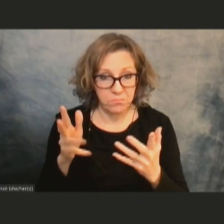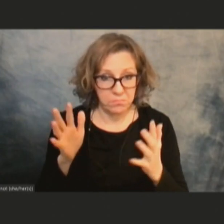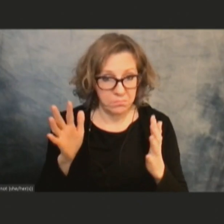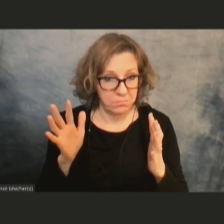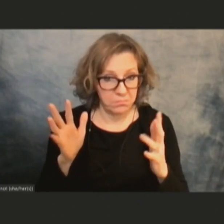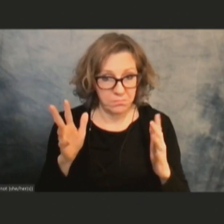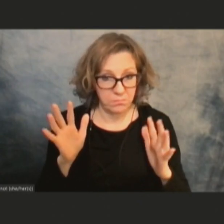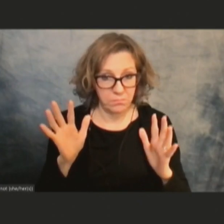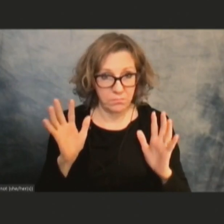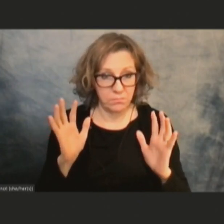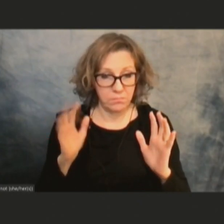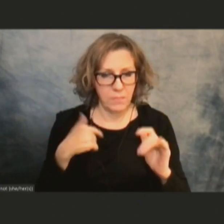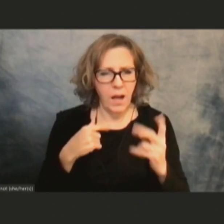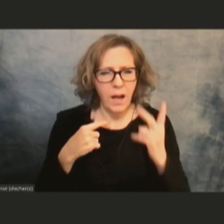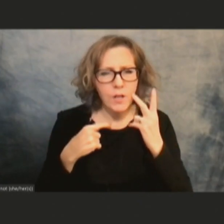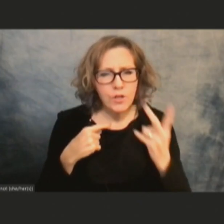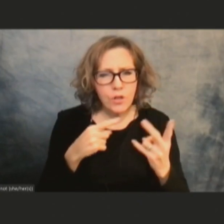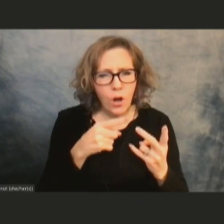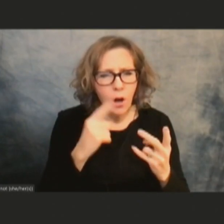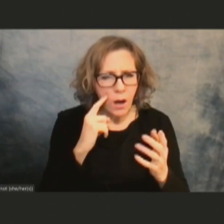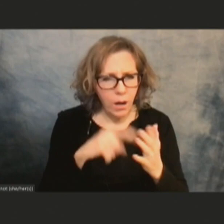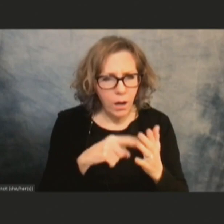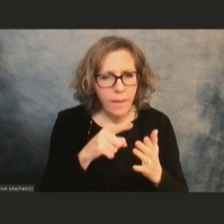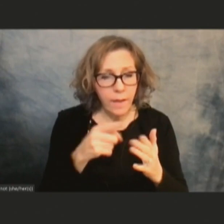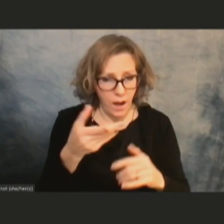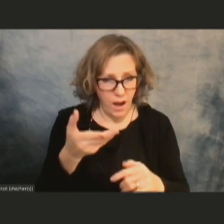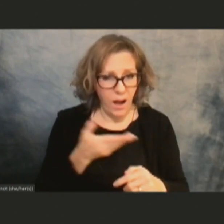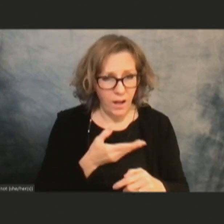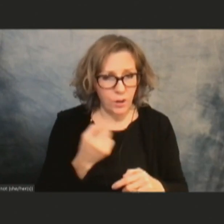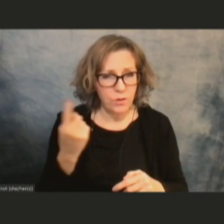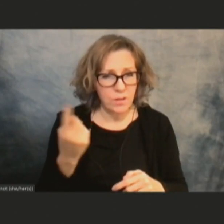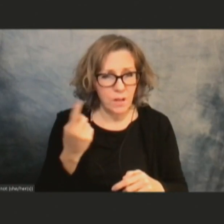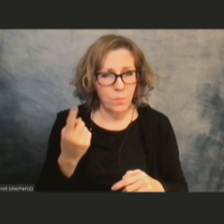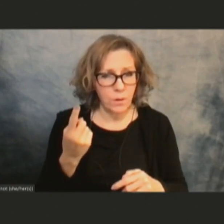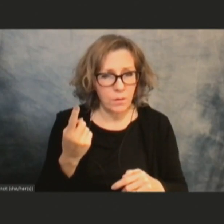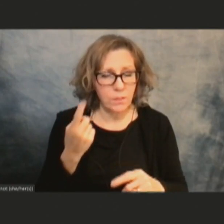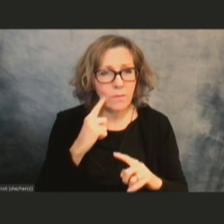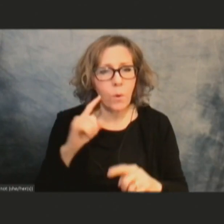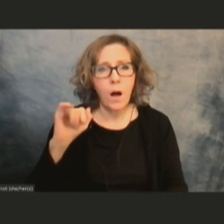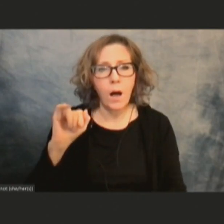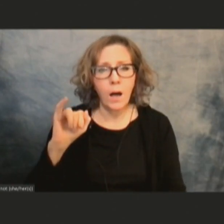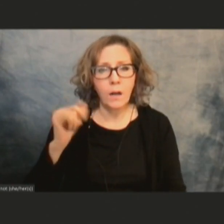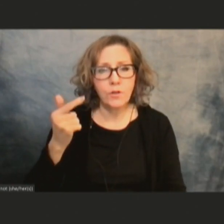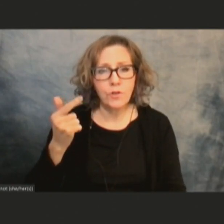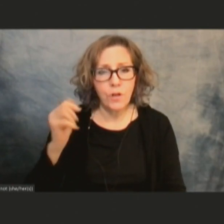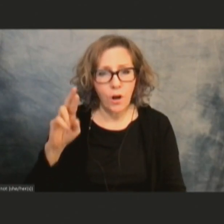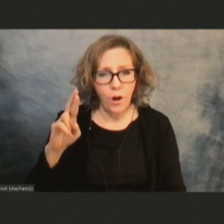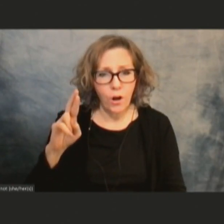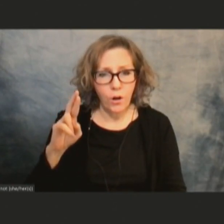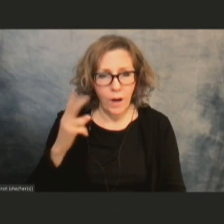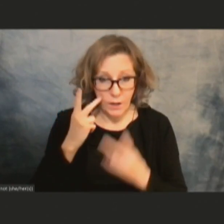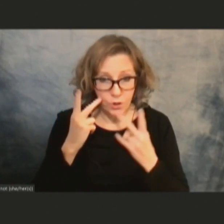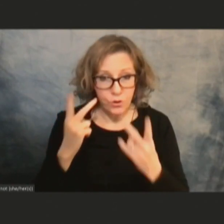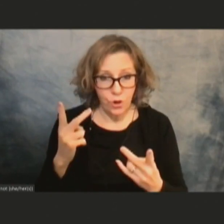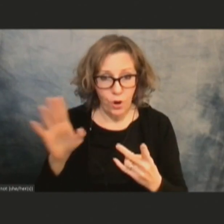I saw that they hired someone for IGR on Twitter,